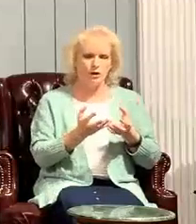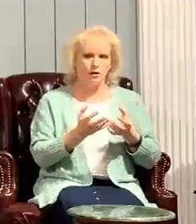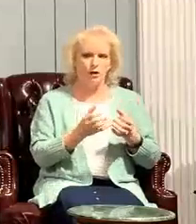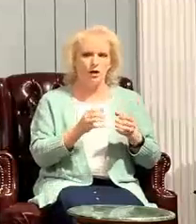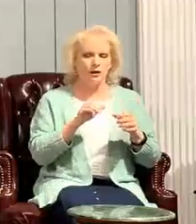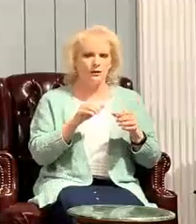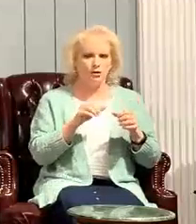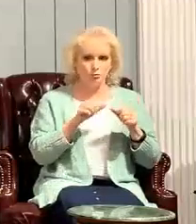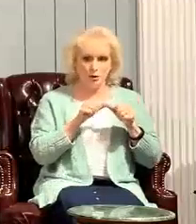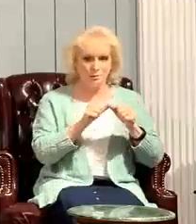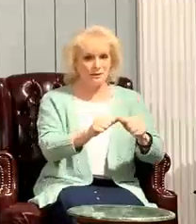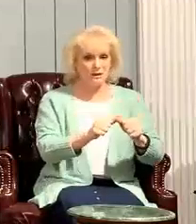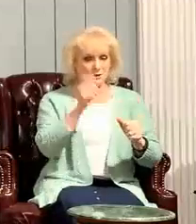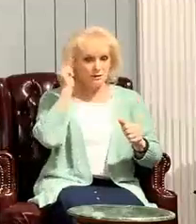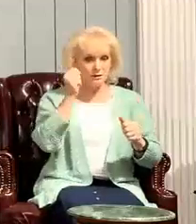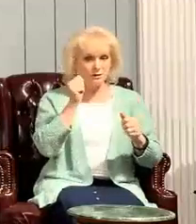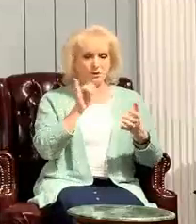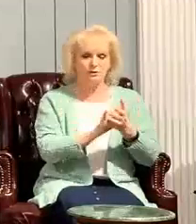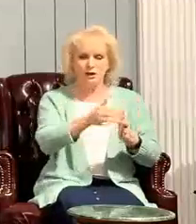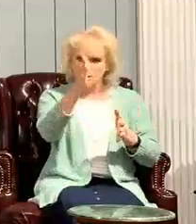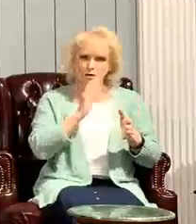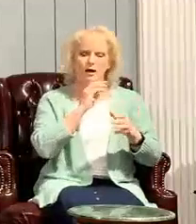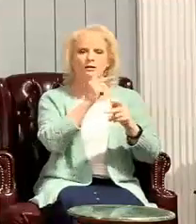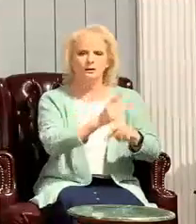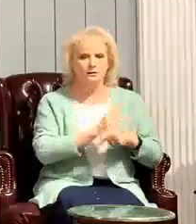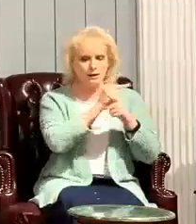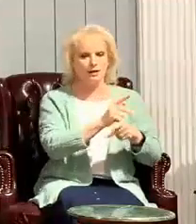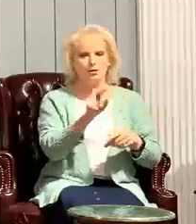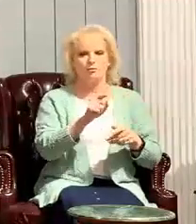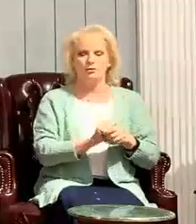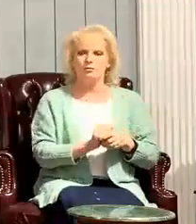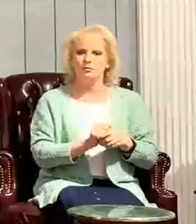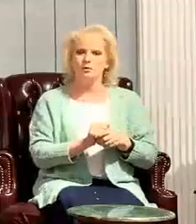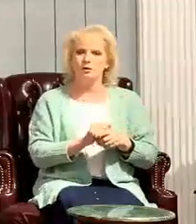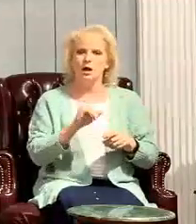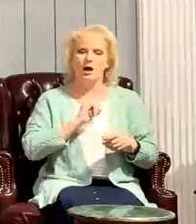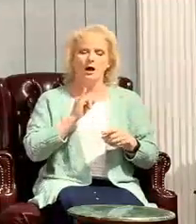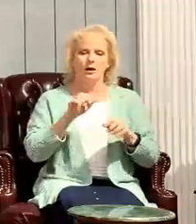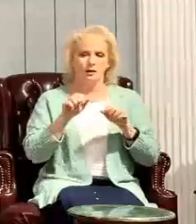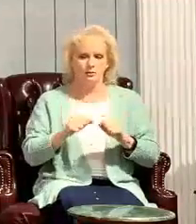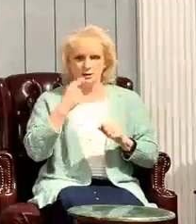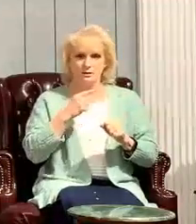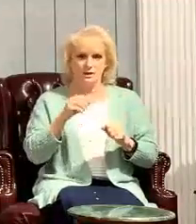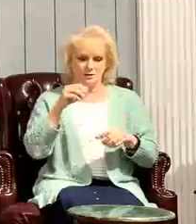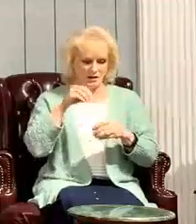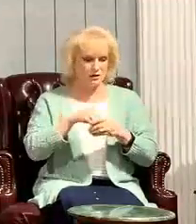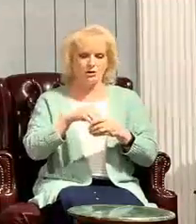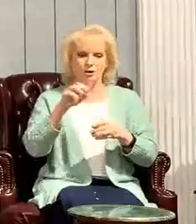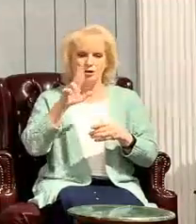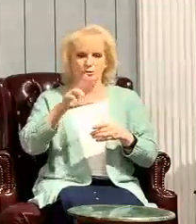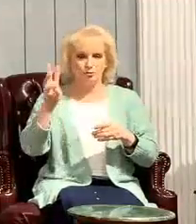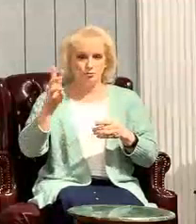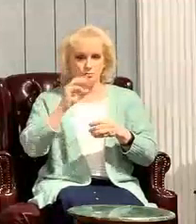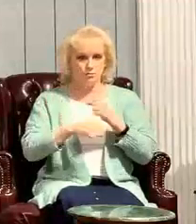a testimony that God can take care of you, that God can take care of you. And I can say this, that in the 36 years that I've been in the